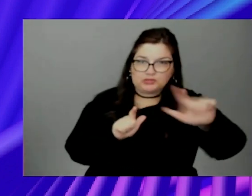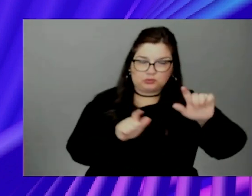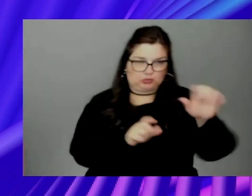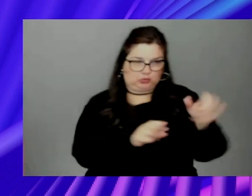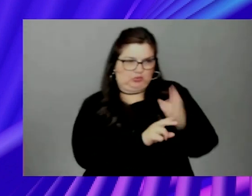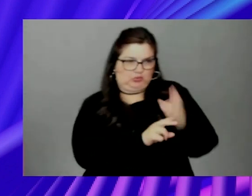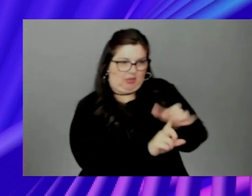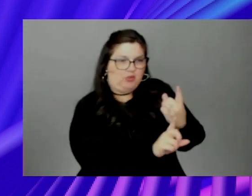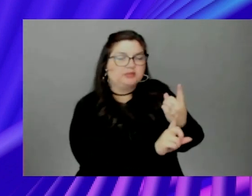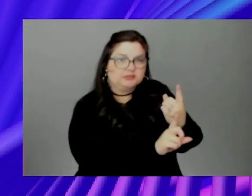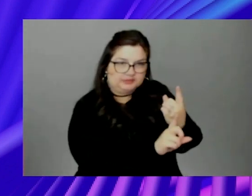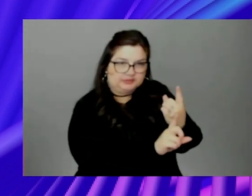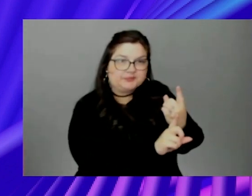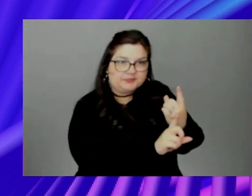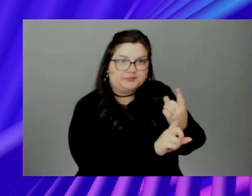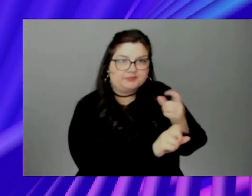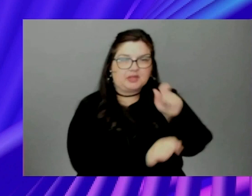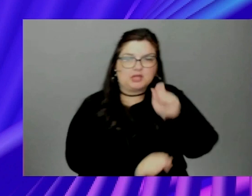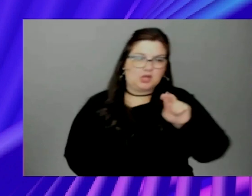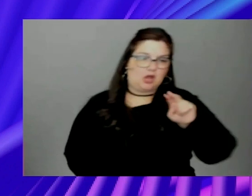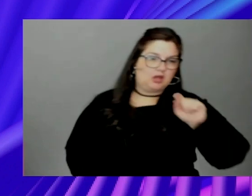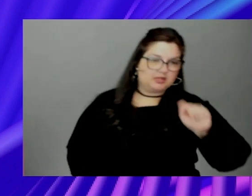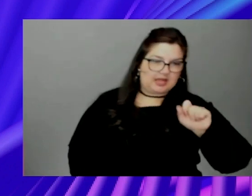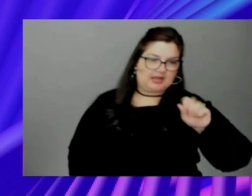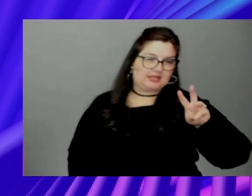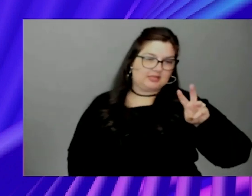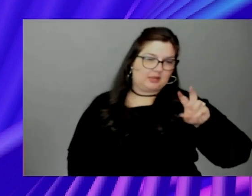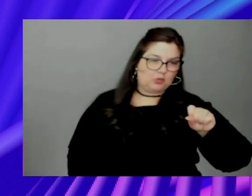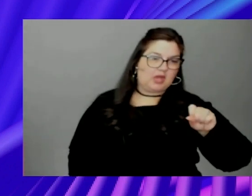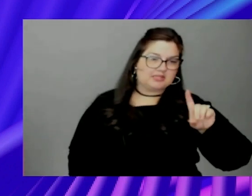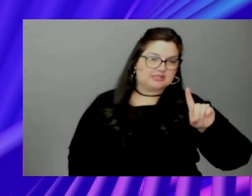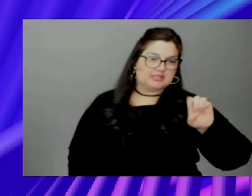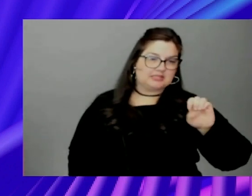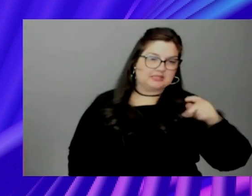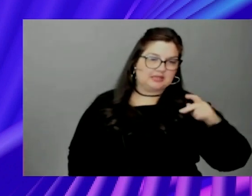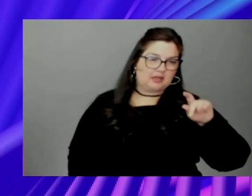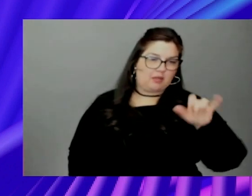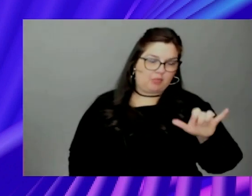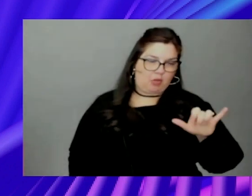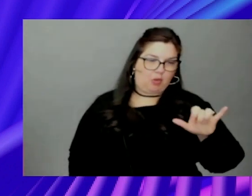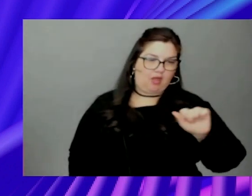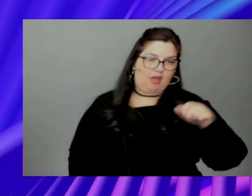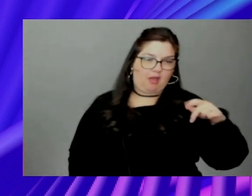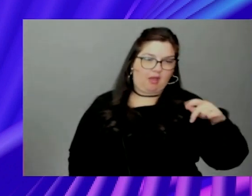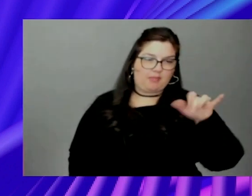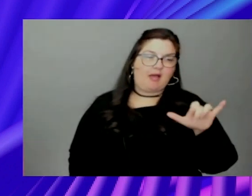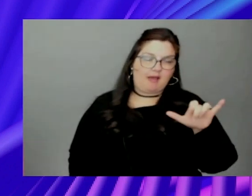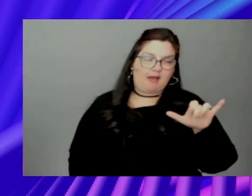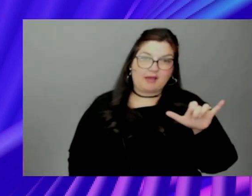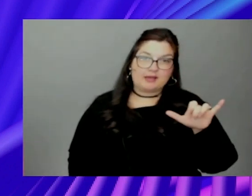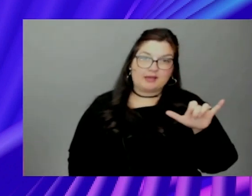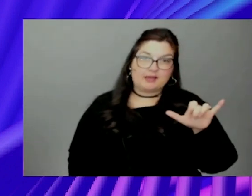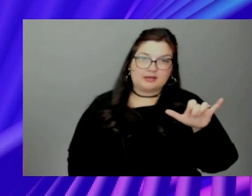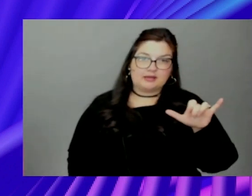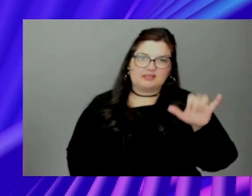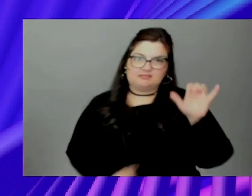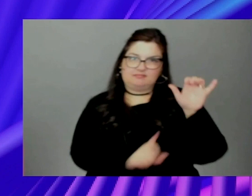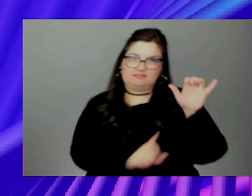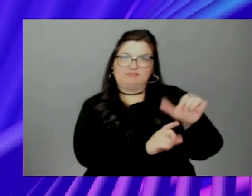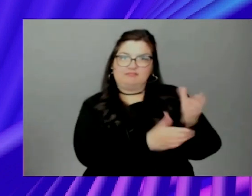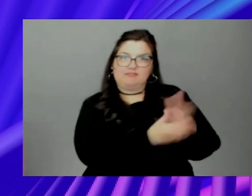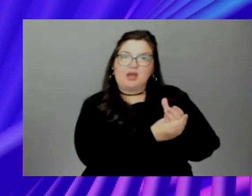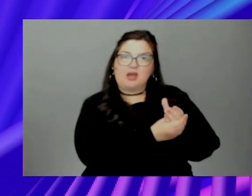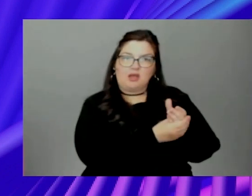say .NET AWS deploy and apply that file and